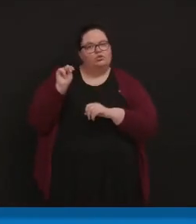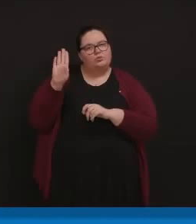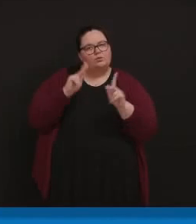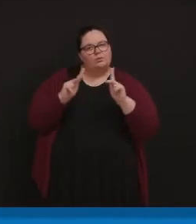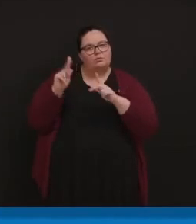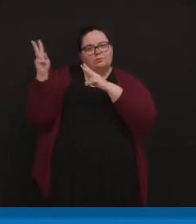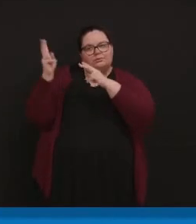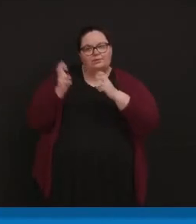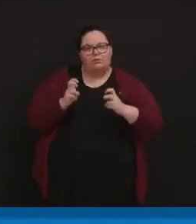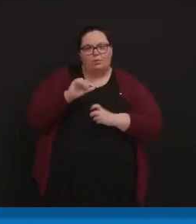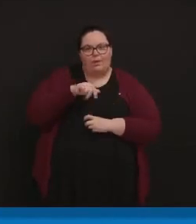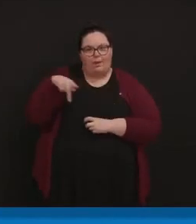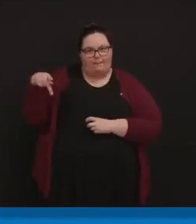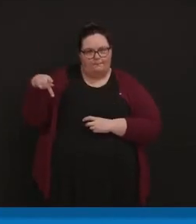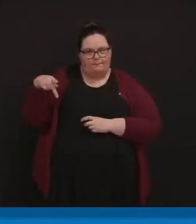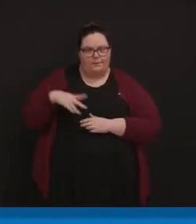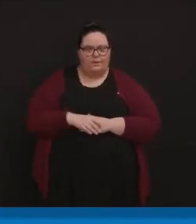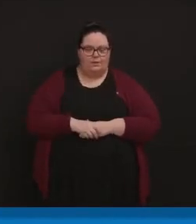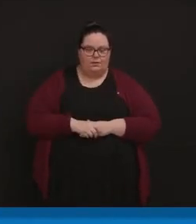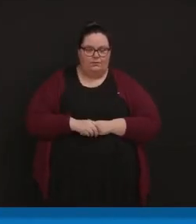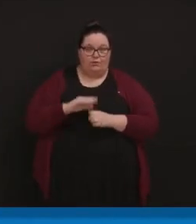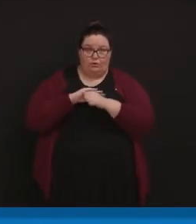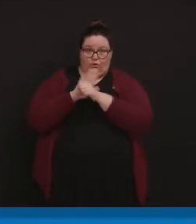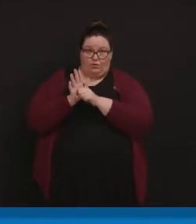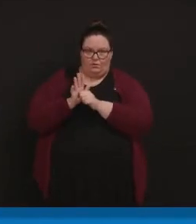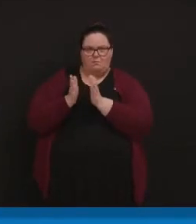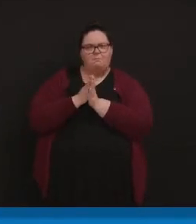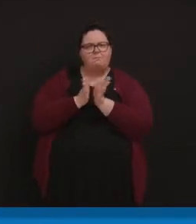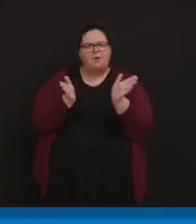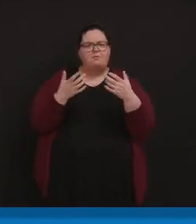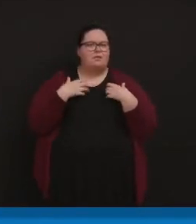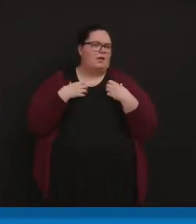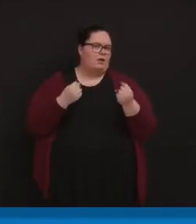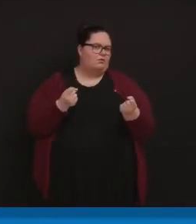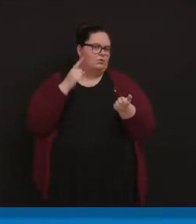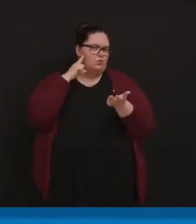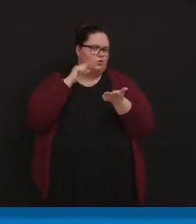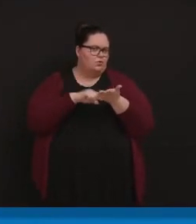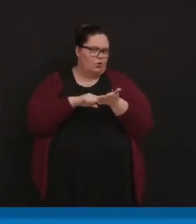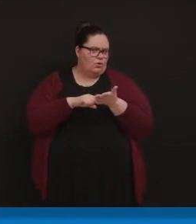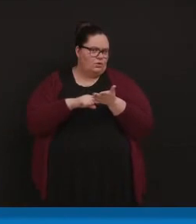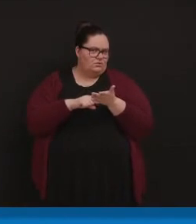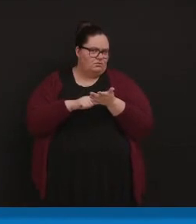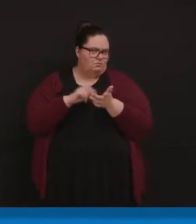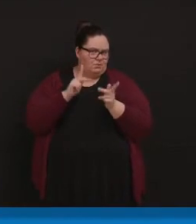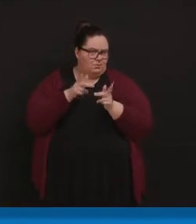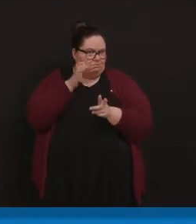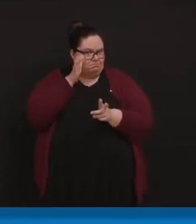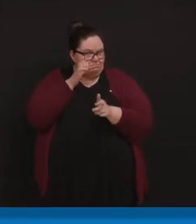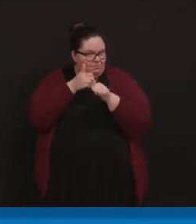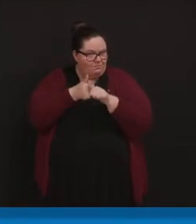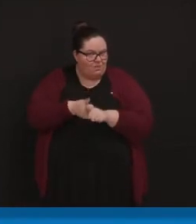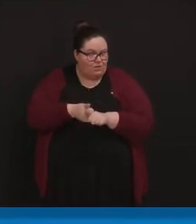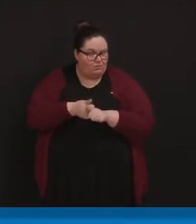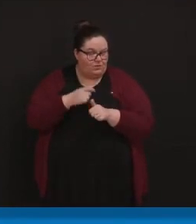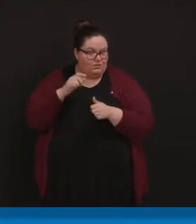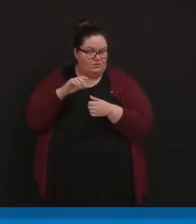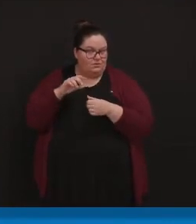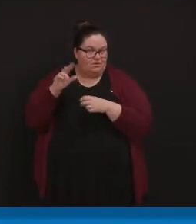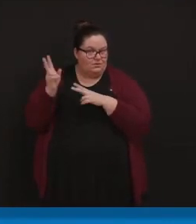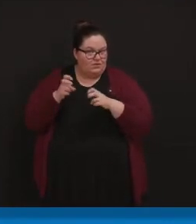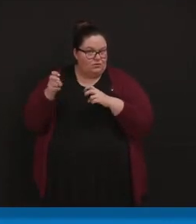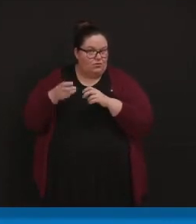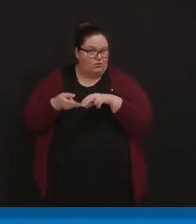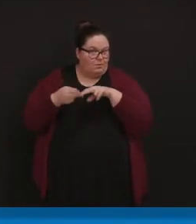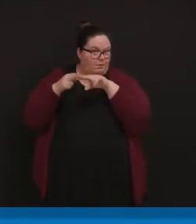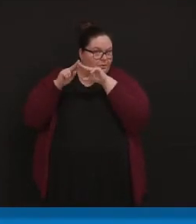COVID Alert app. I'm curious what public health is seeing in terms of uptake and how low that uptake really is